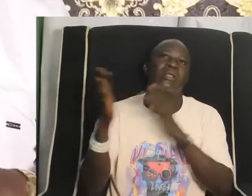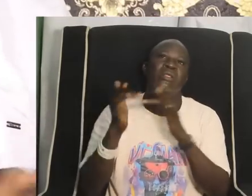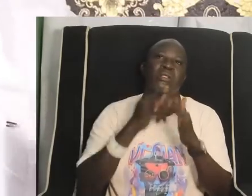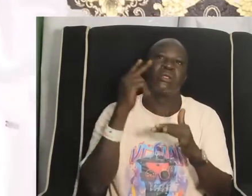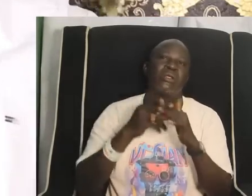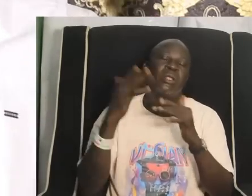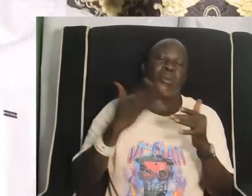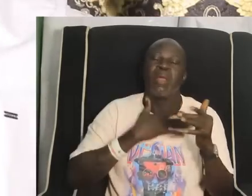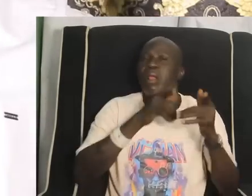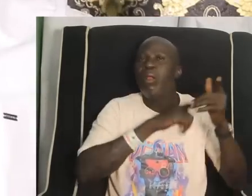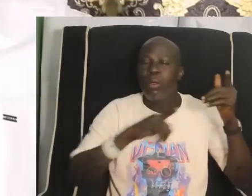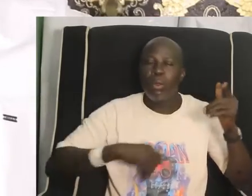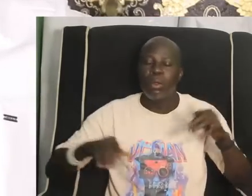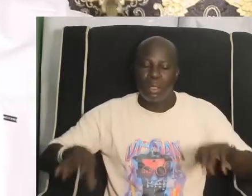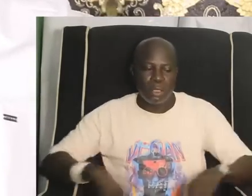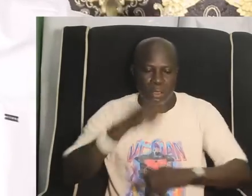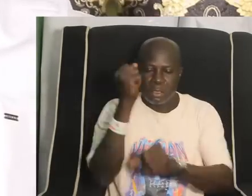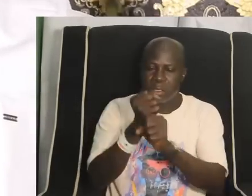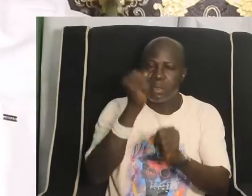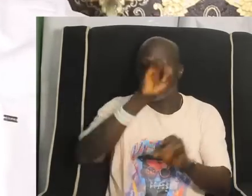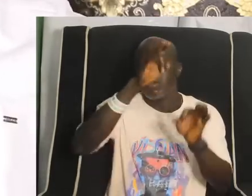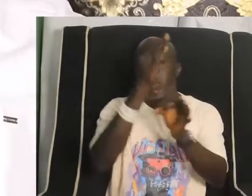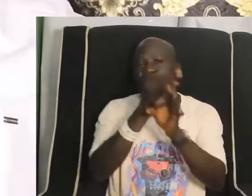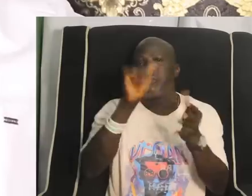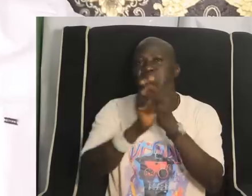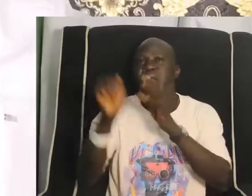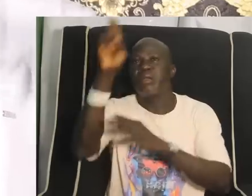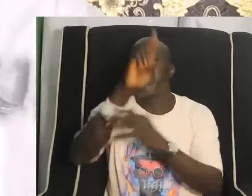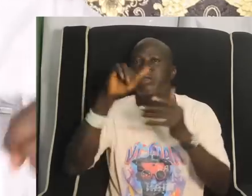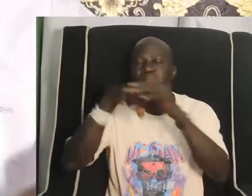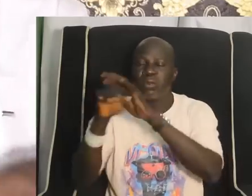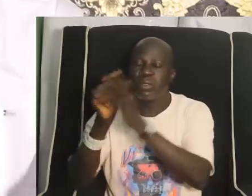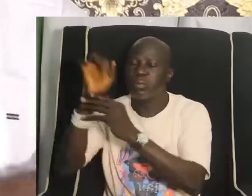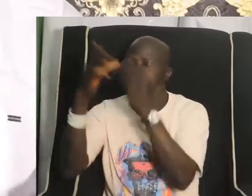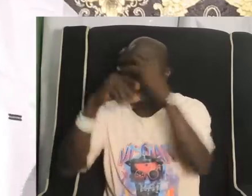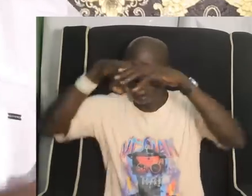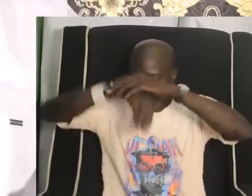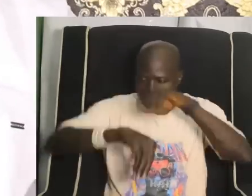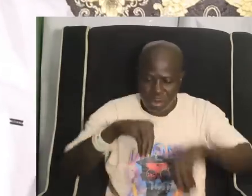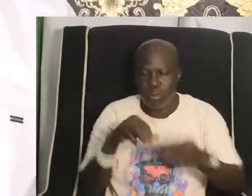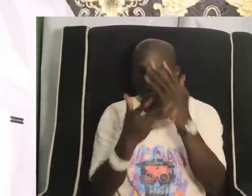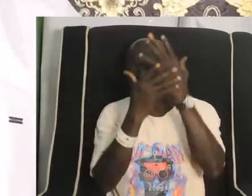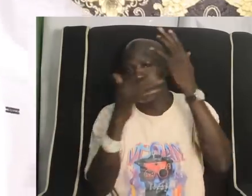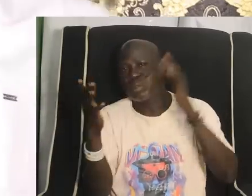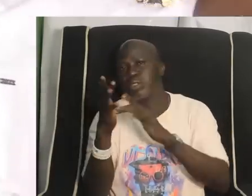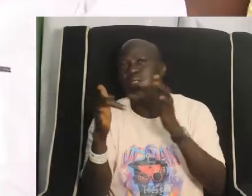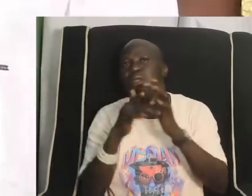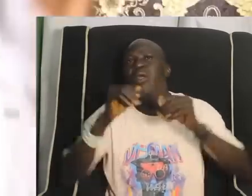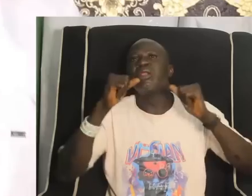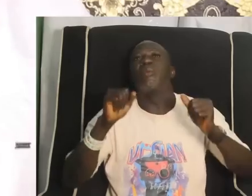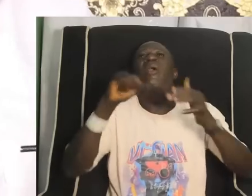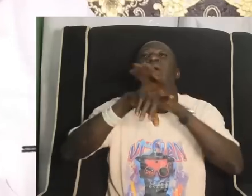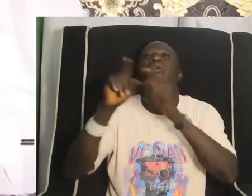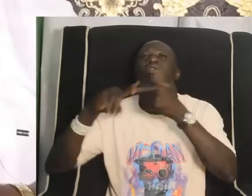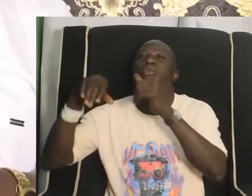wa. Where is the symbol of sin? Mo ya the name of the Lord. I put in the full blood of Jesus. Agba re fun wonu